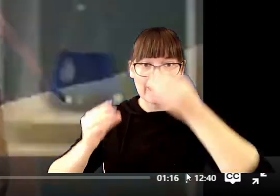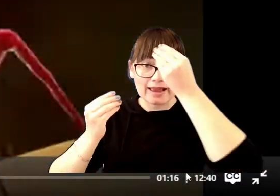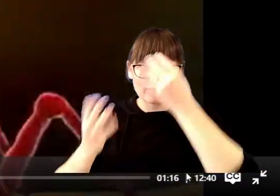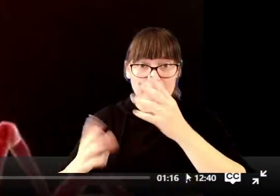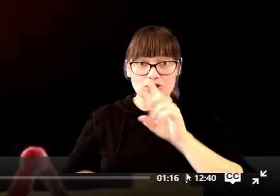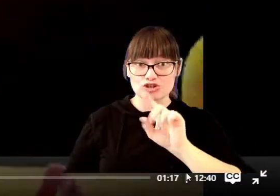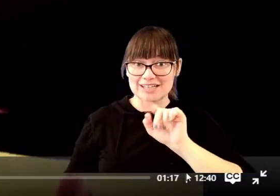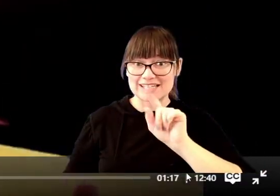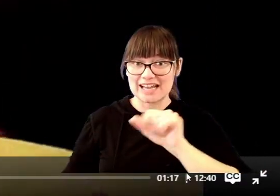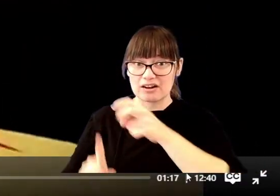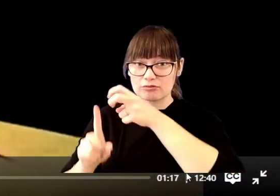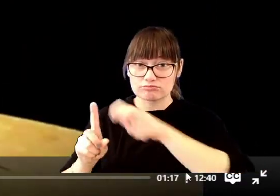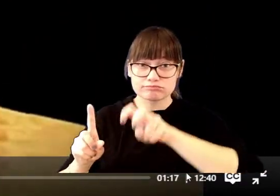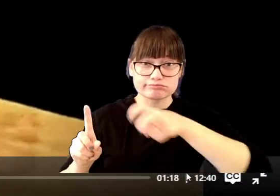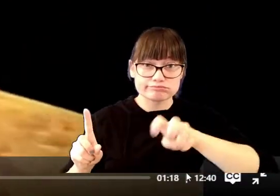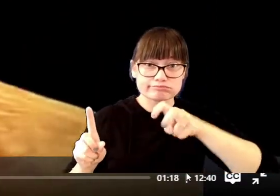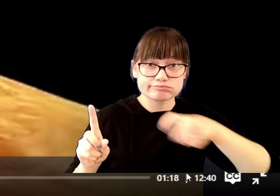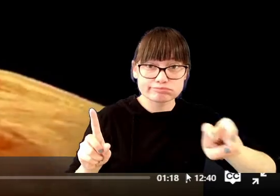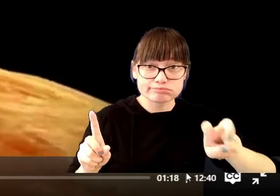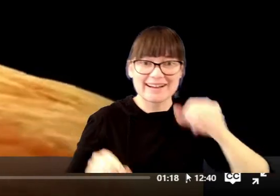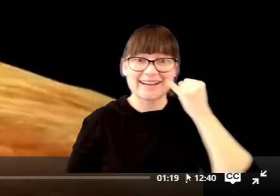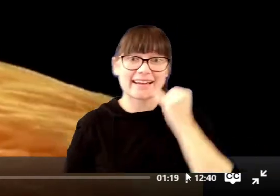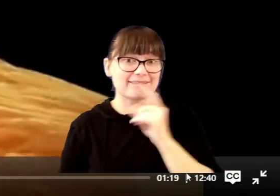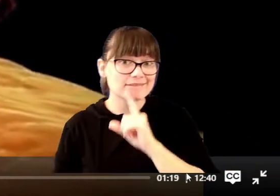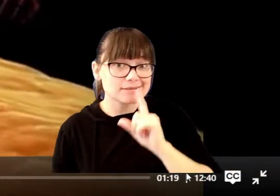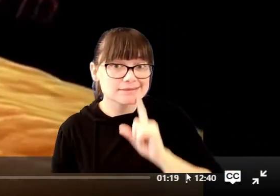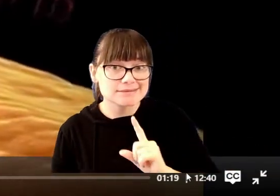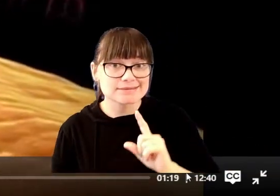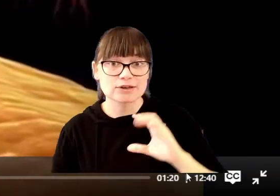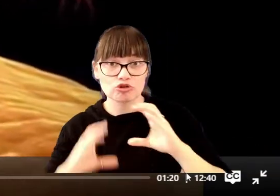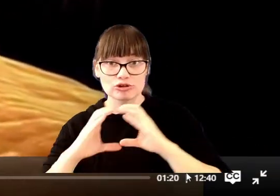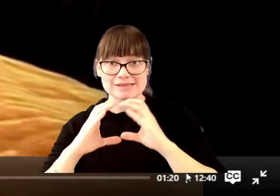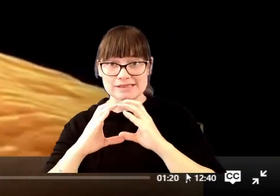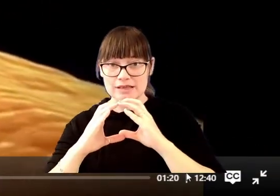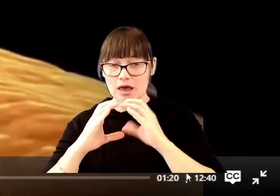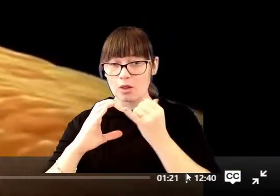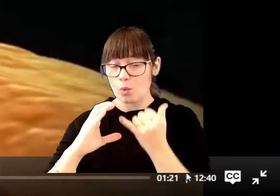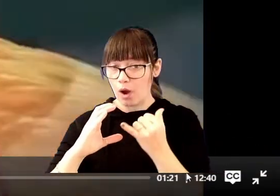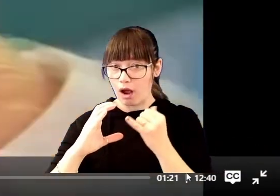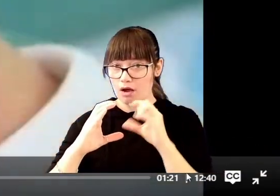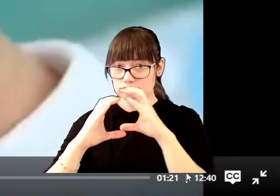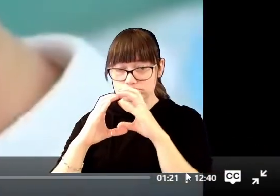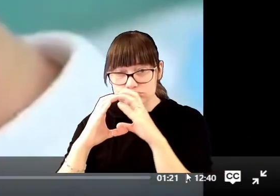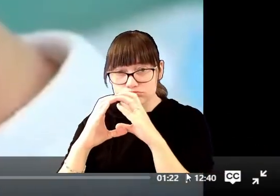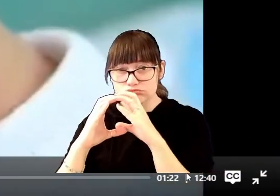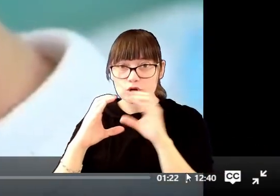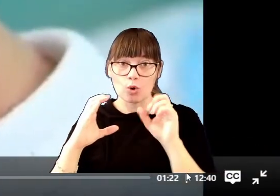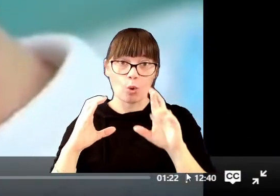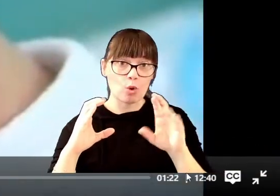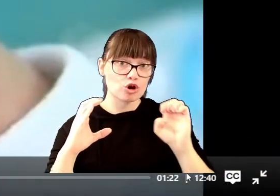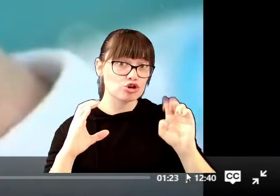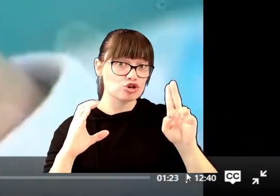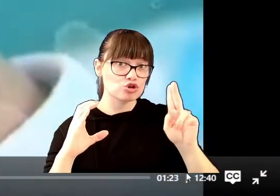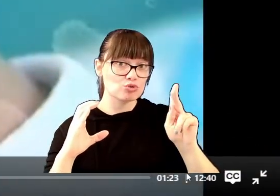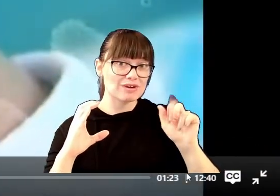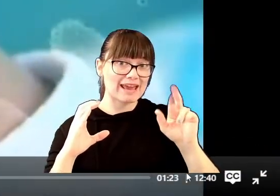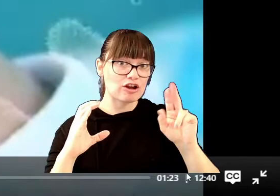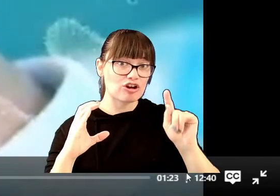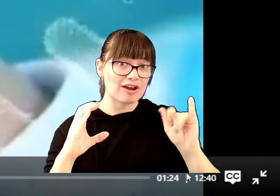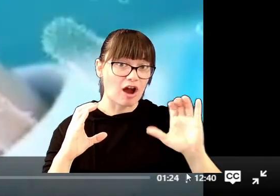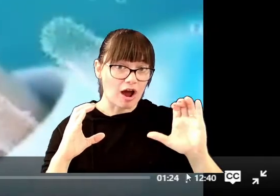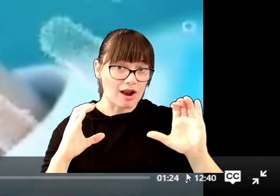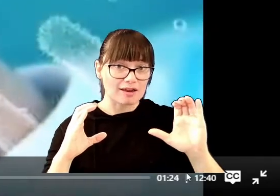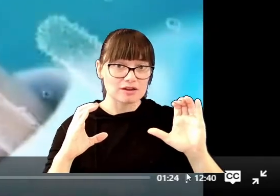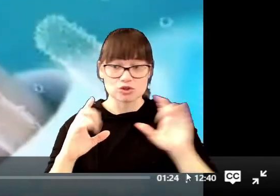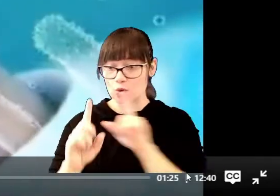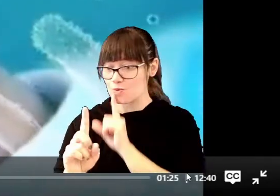generation. Whether it's a single-celled organism that's using a very kind of primitive form of RNA, or whether it's a eukaryotic organism like us, we're going to be